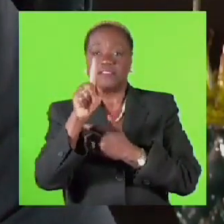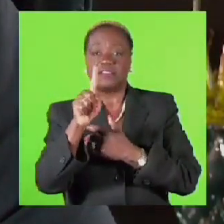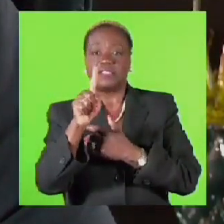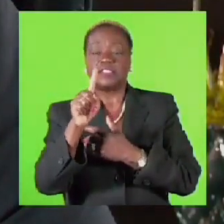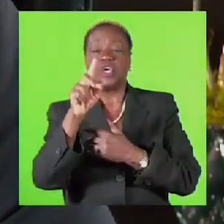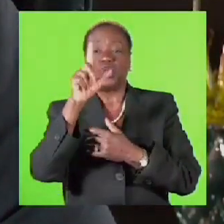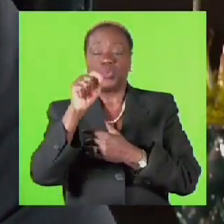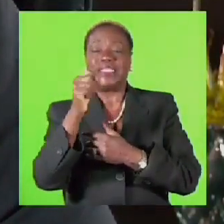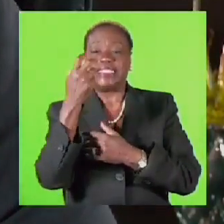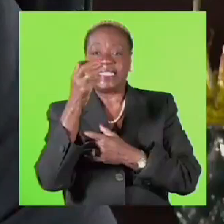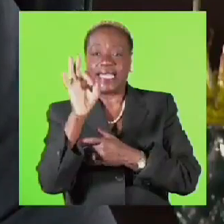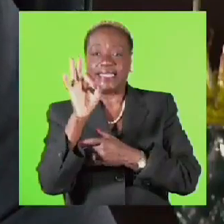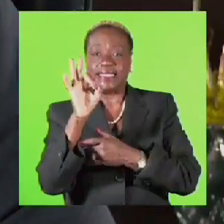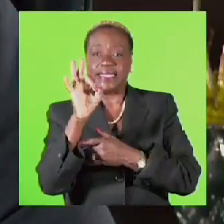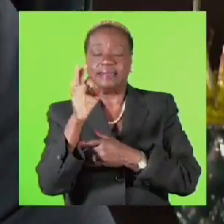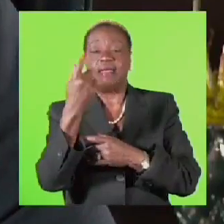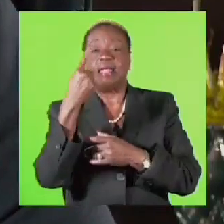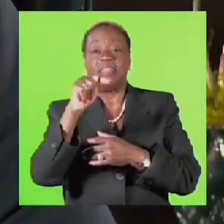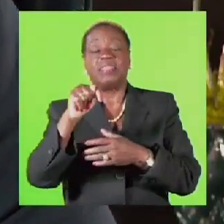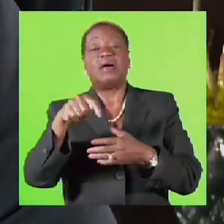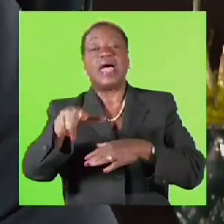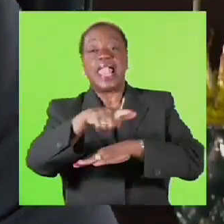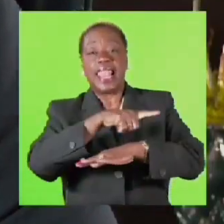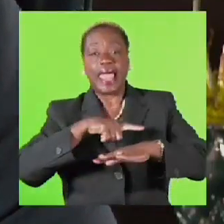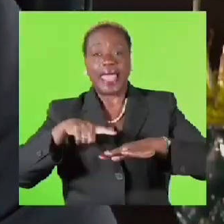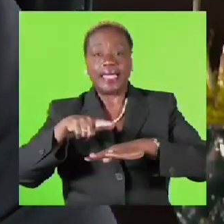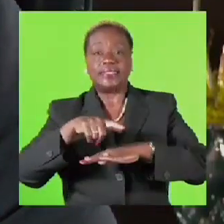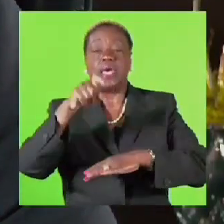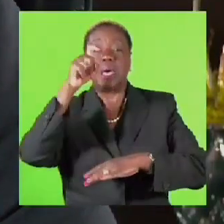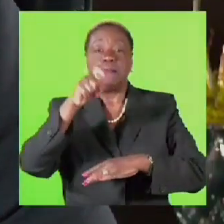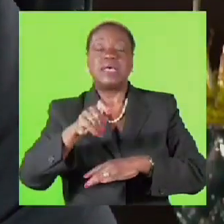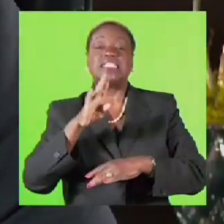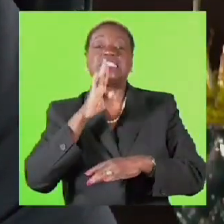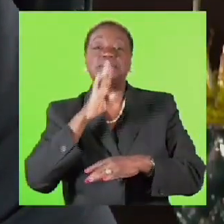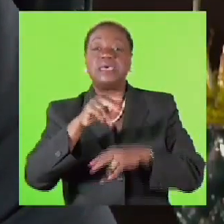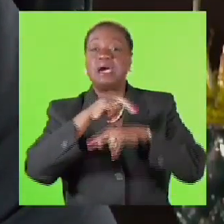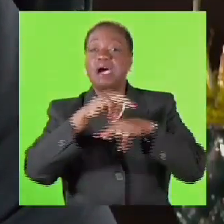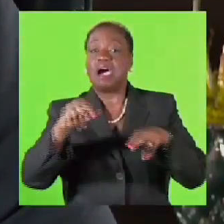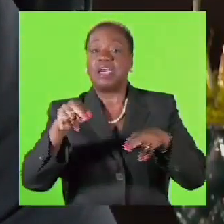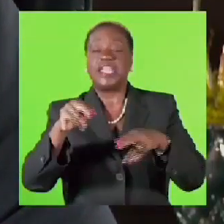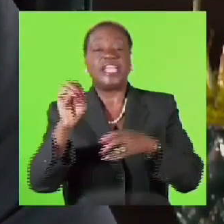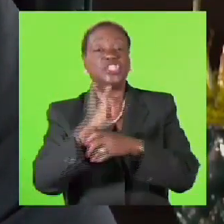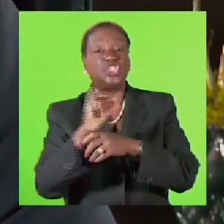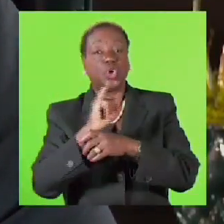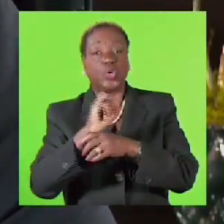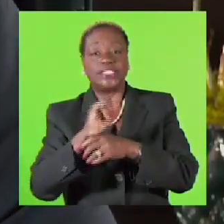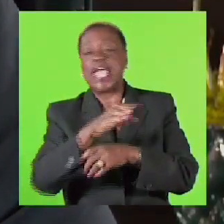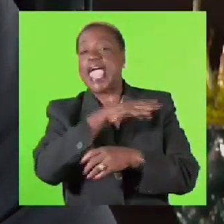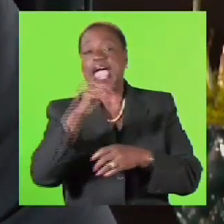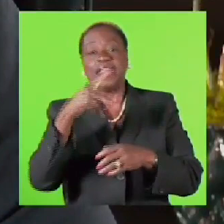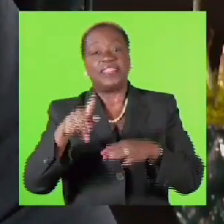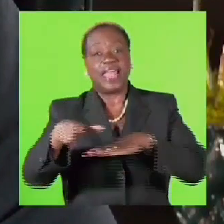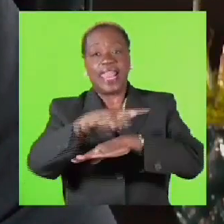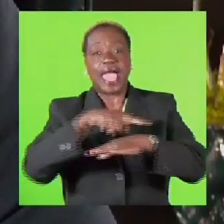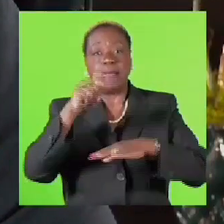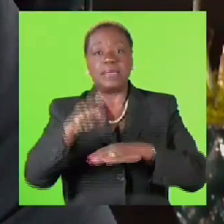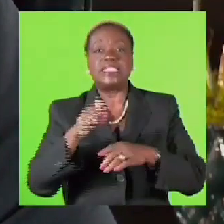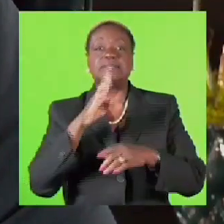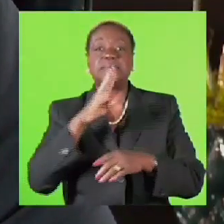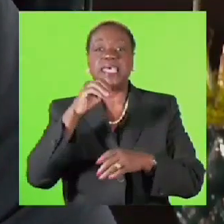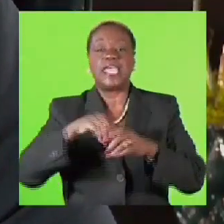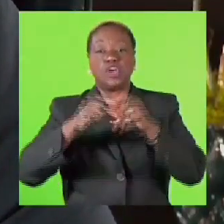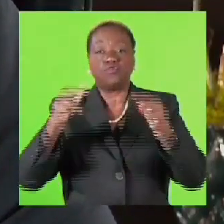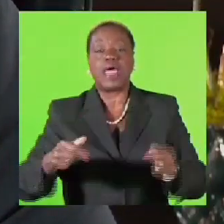2019. The property must have been uninsured, and the property has to be in